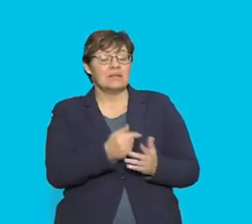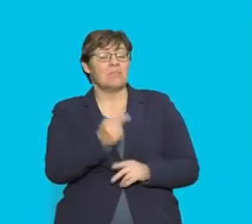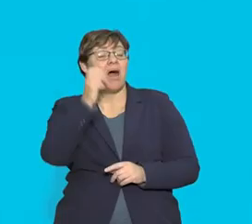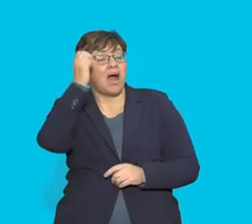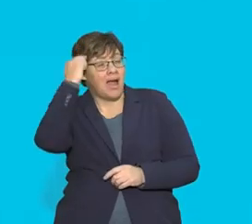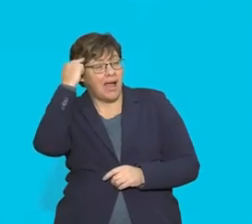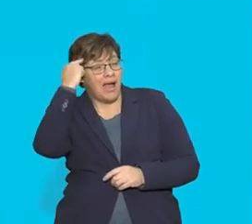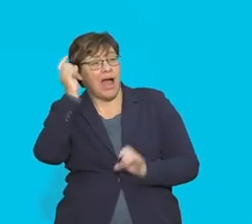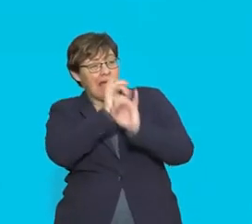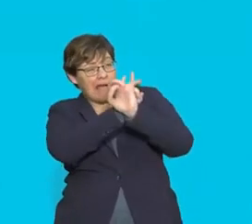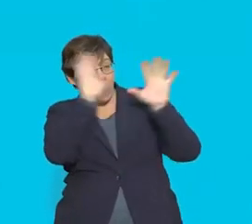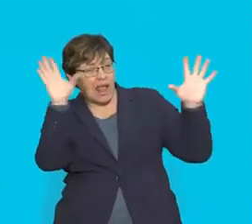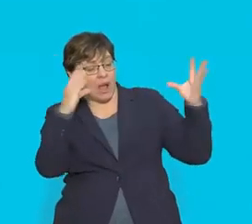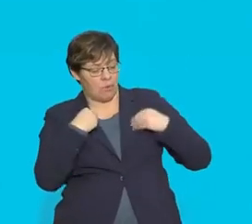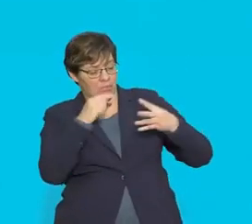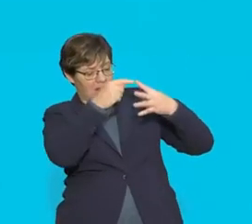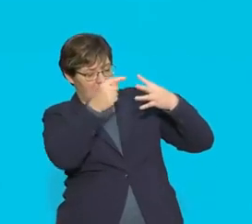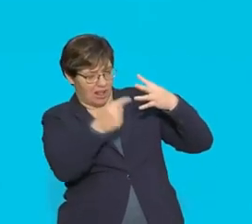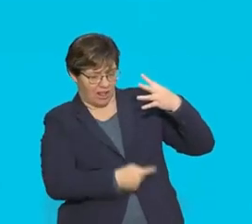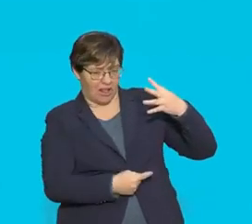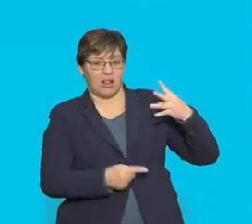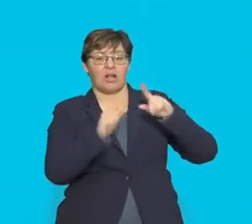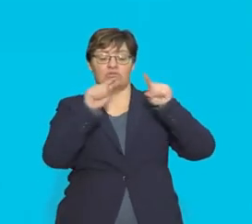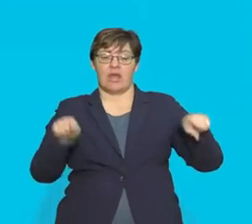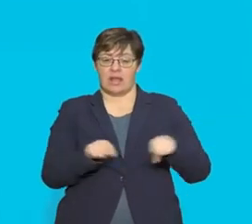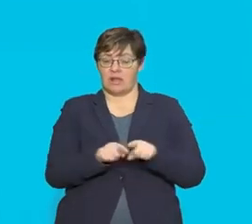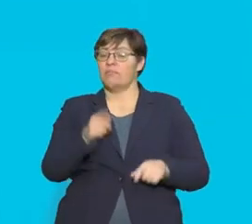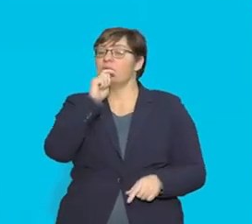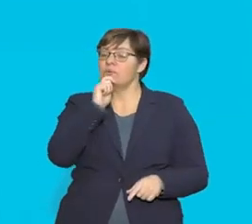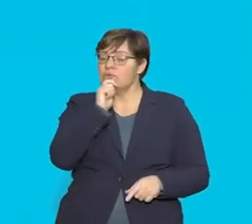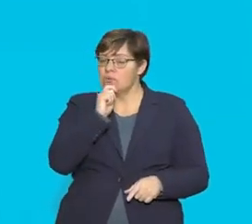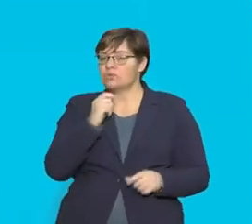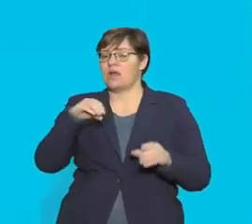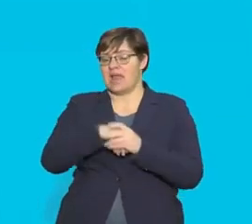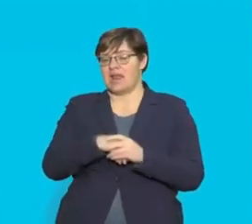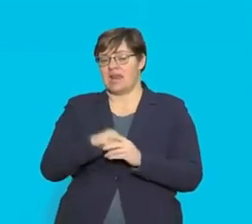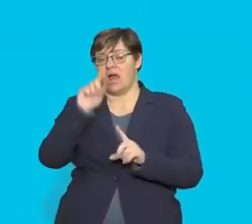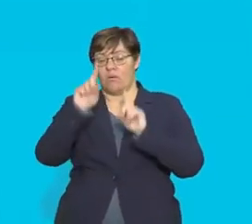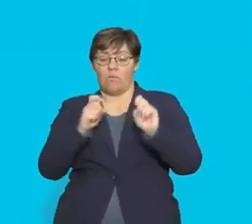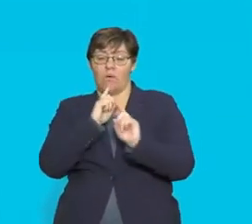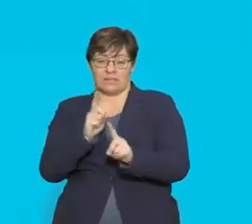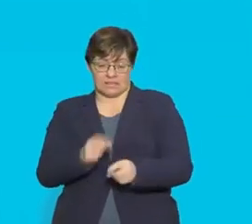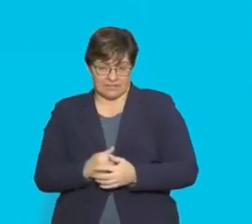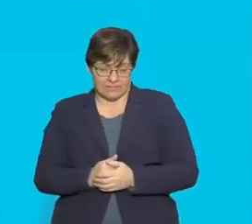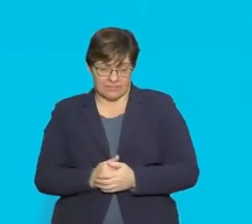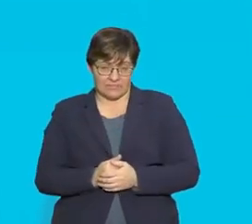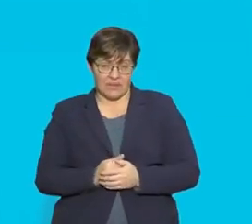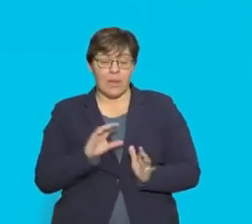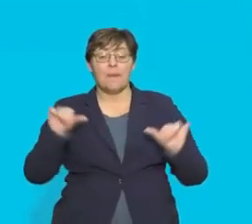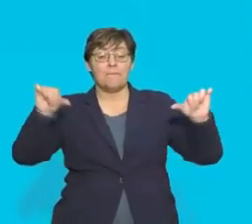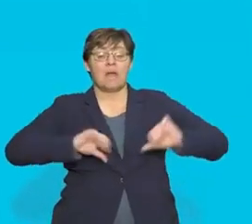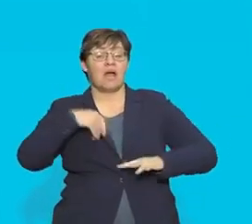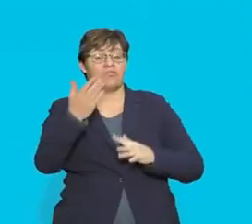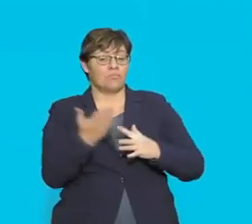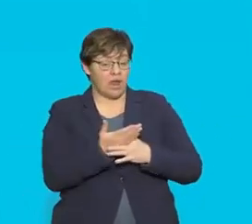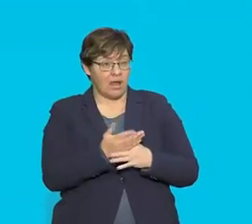please make sure that you are clear on the properties of triangles and how we can use this. But when we come back, we're actually going to